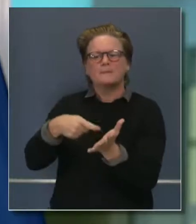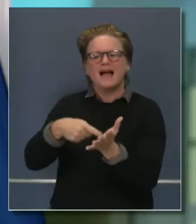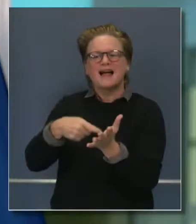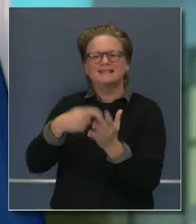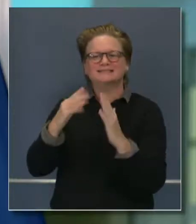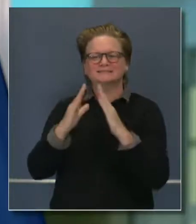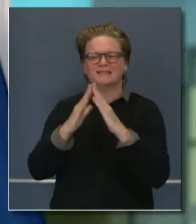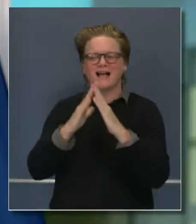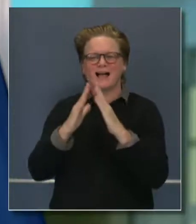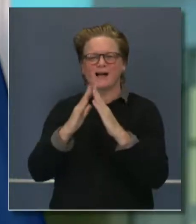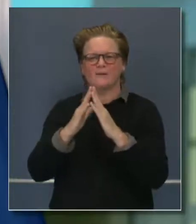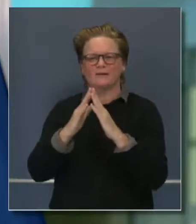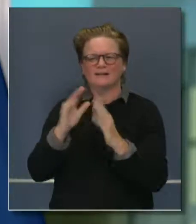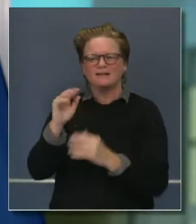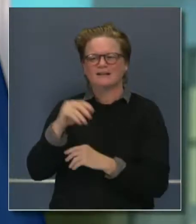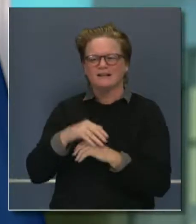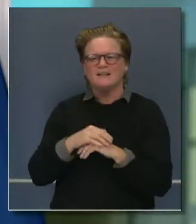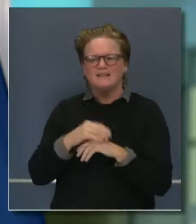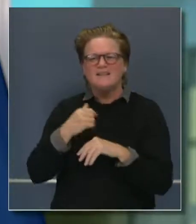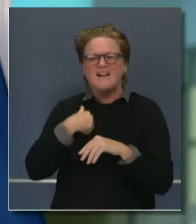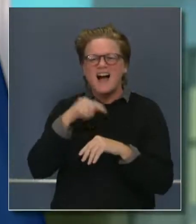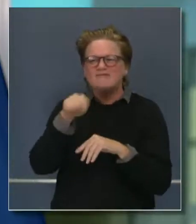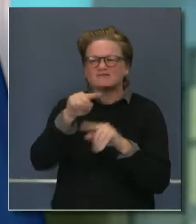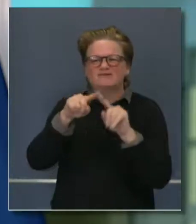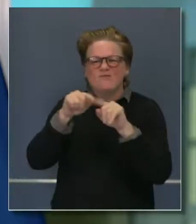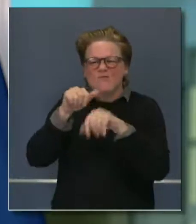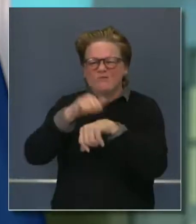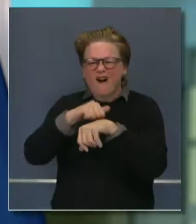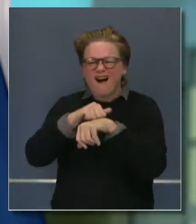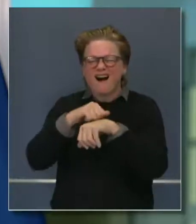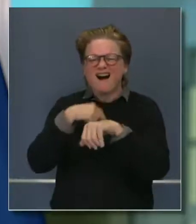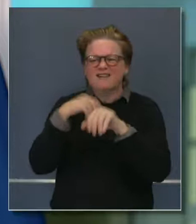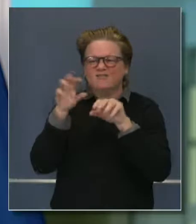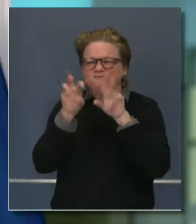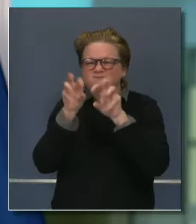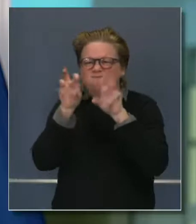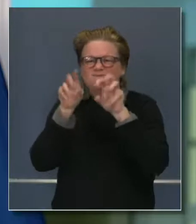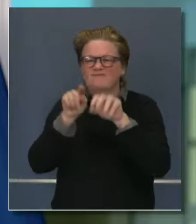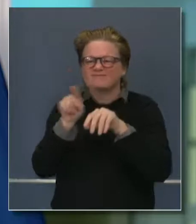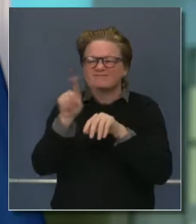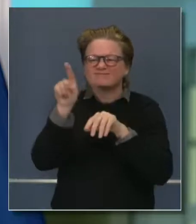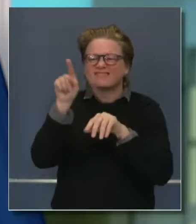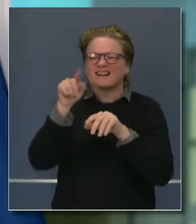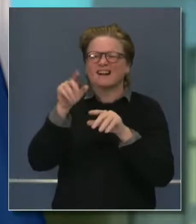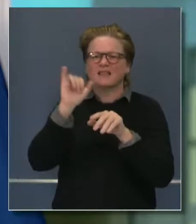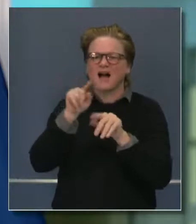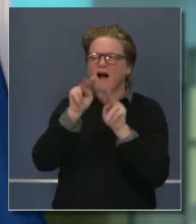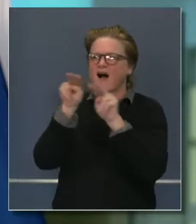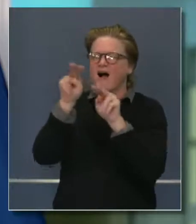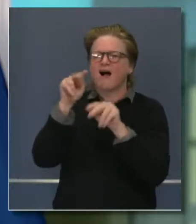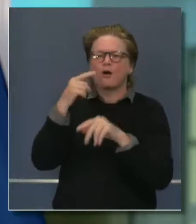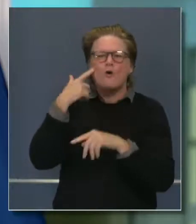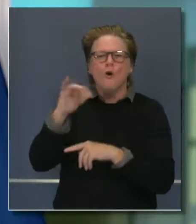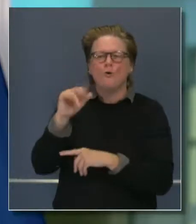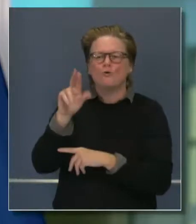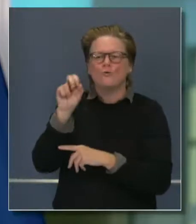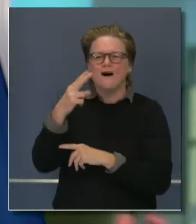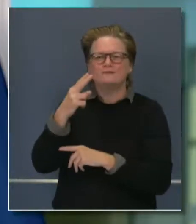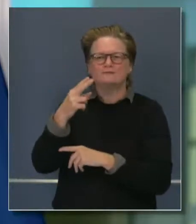in California in 1848, trying to explain to my son Hunter how it all began here in this state, where there's